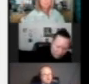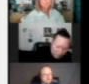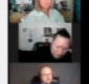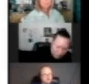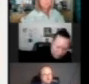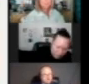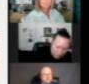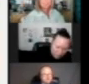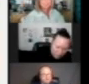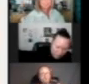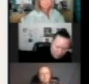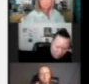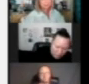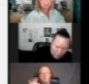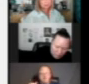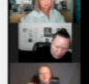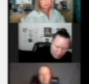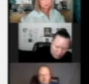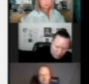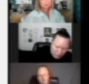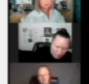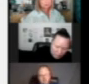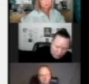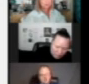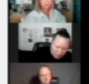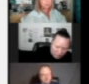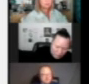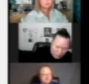going to come into the community frequently asked questions.